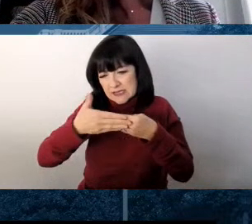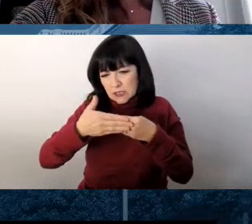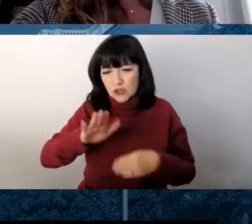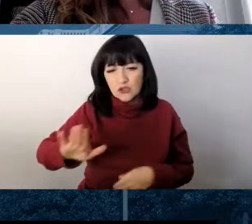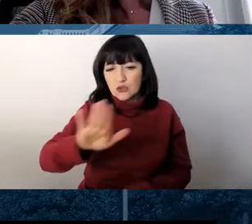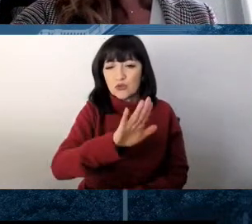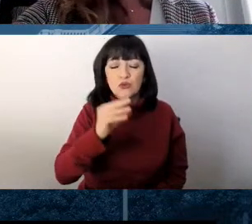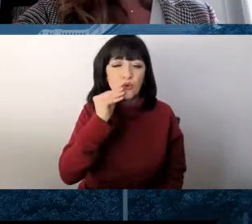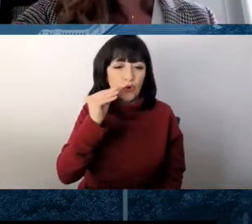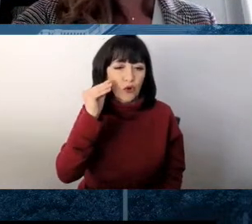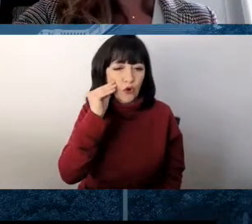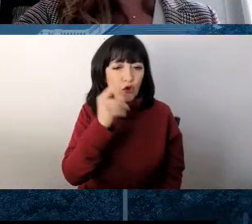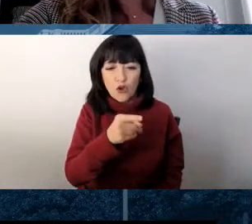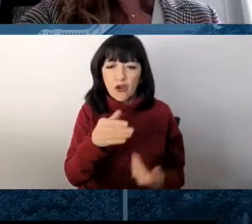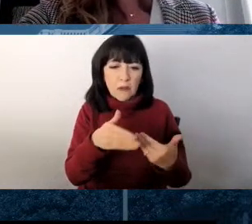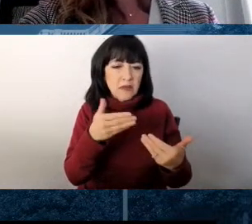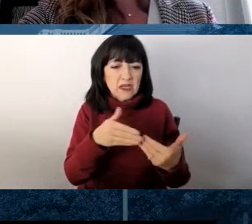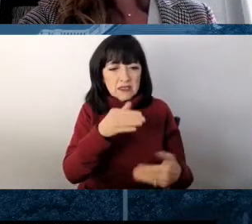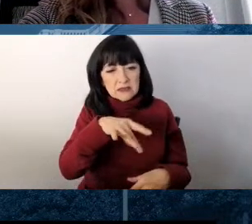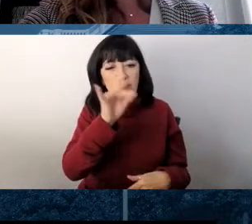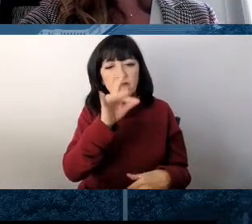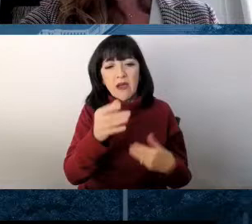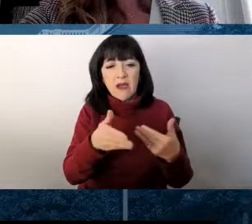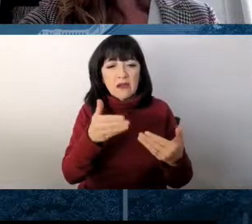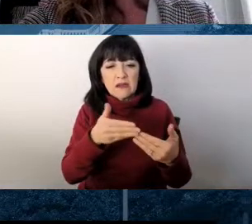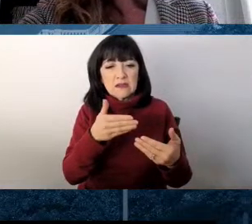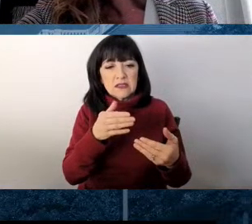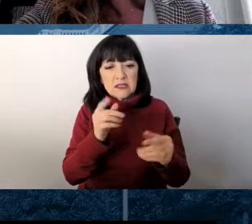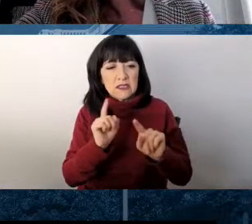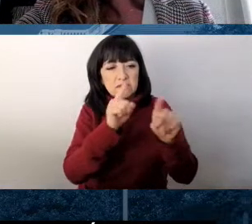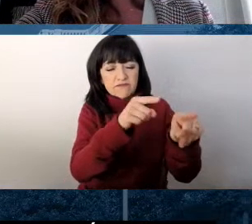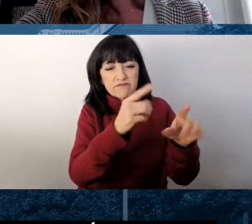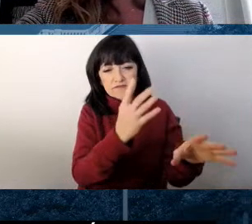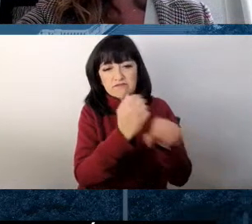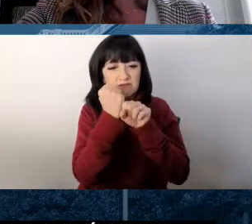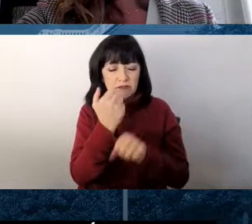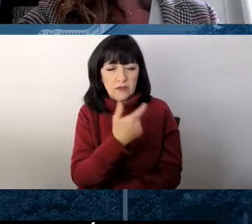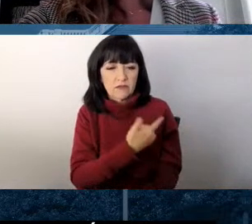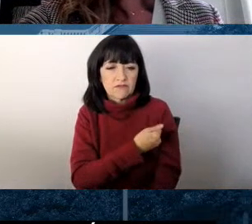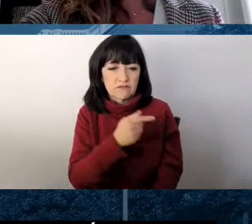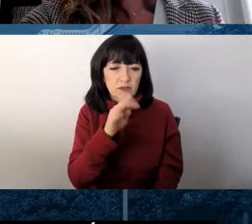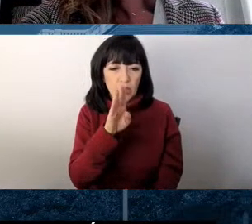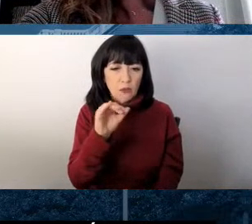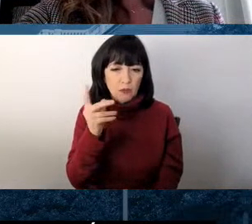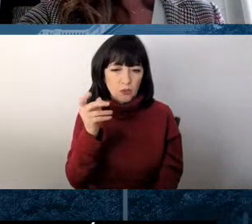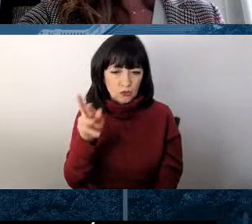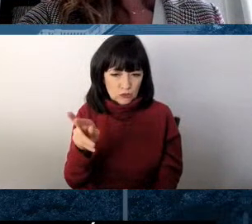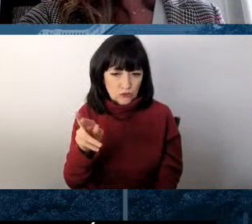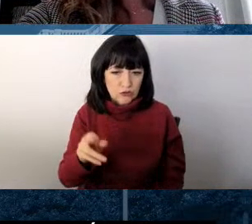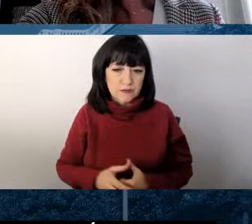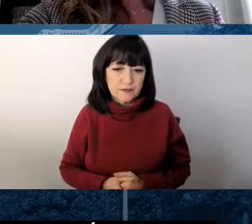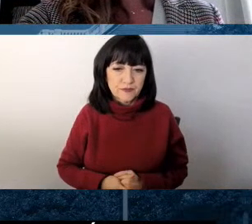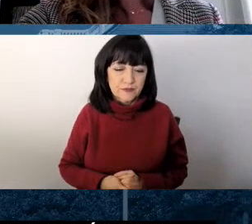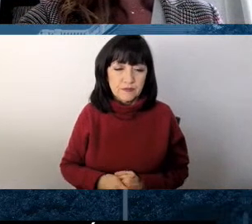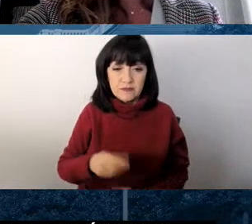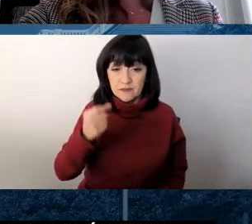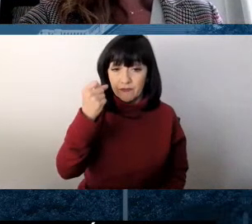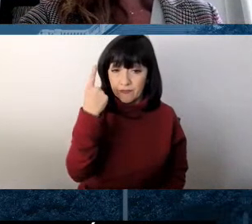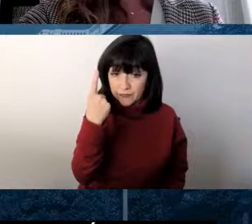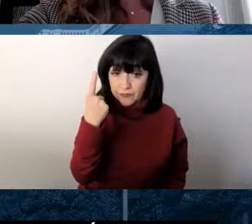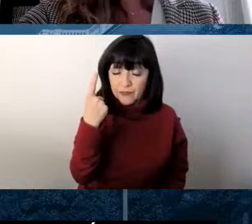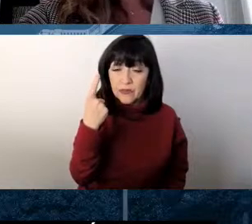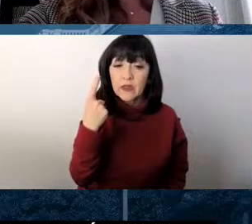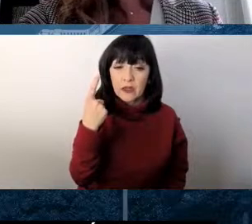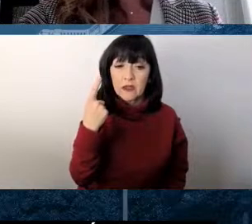up, we are not where we need to be with vaccines, with only 30% of the population age 12 and up that